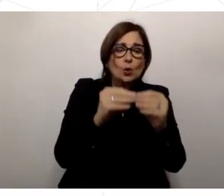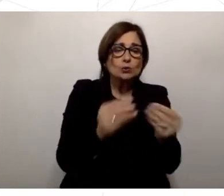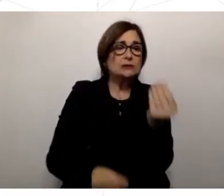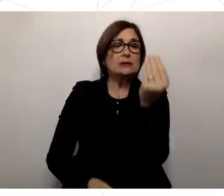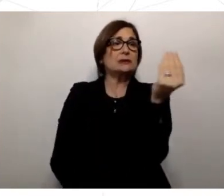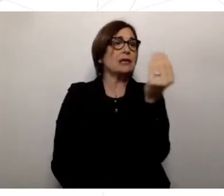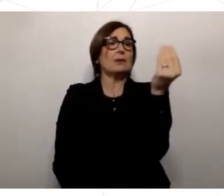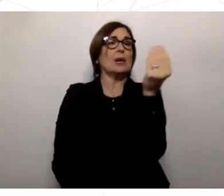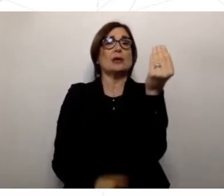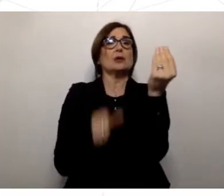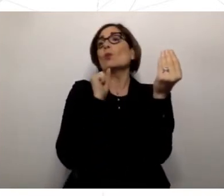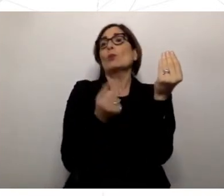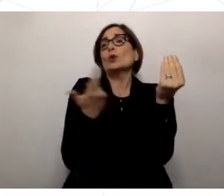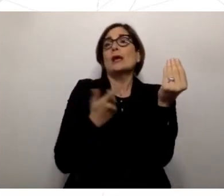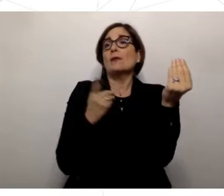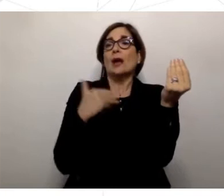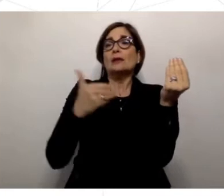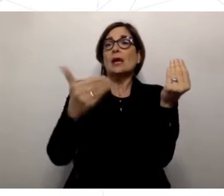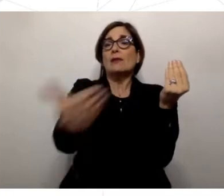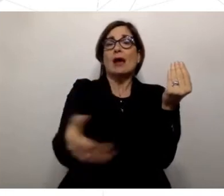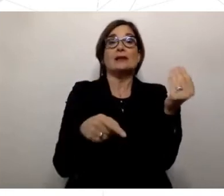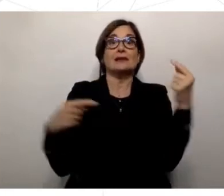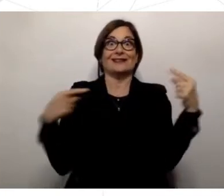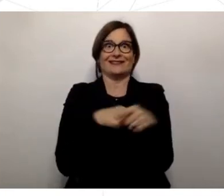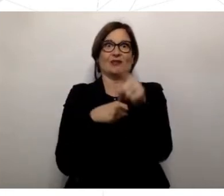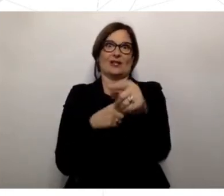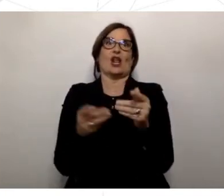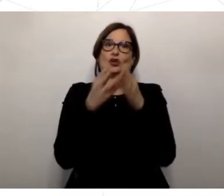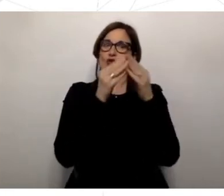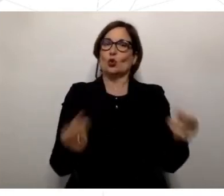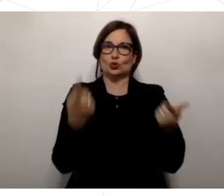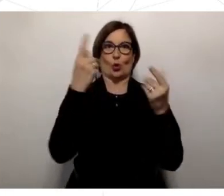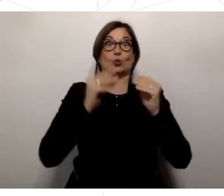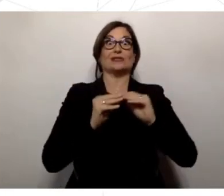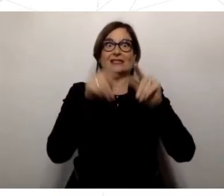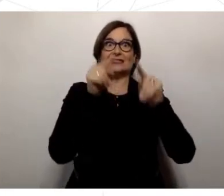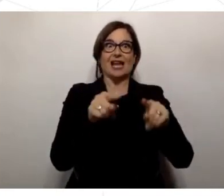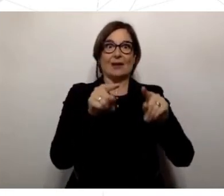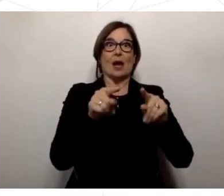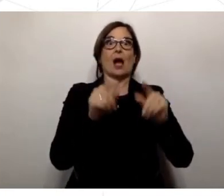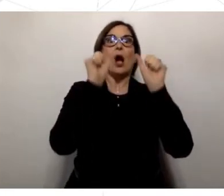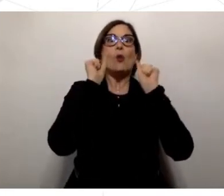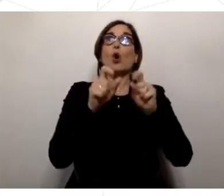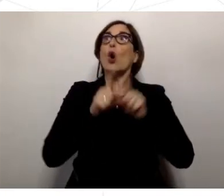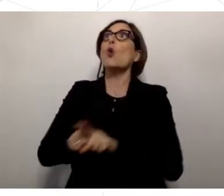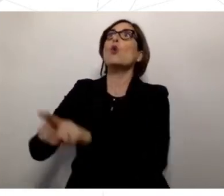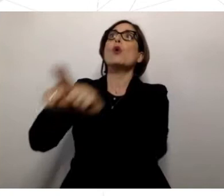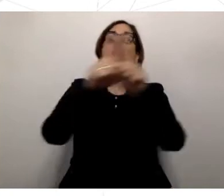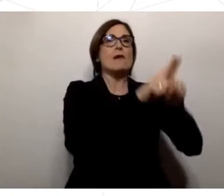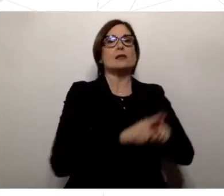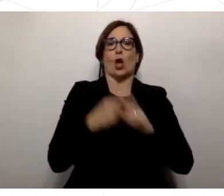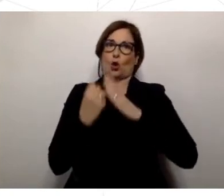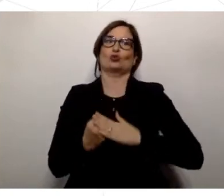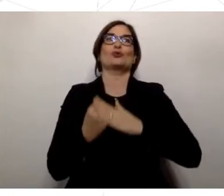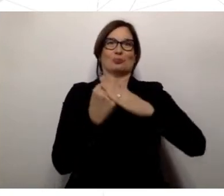happened, if they had to shut down business, all of a sudden you've got a system that's no longer supported. So that's one of the big pieces we went with here, is to make sure